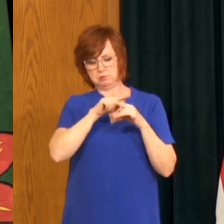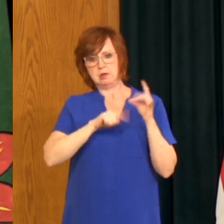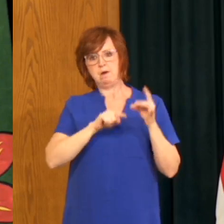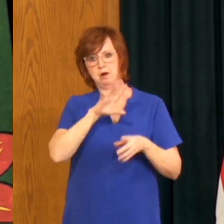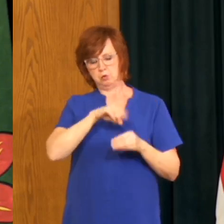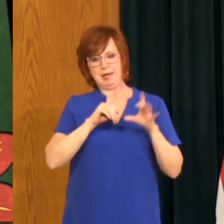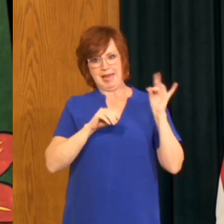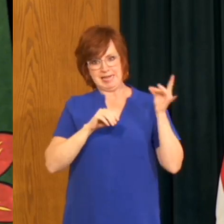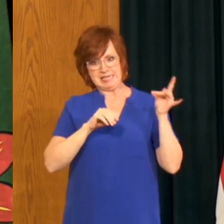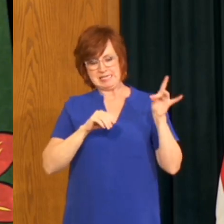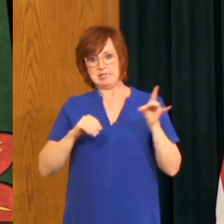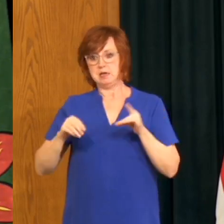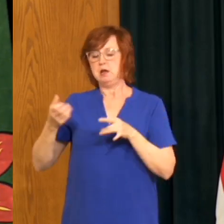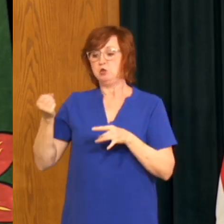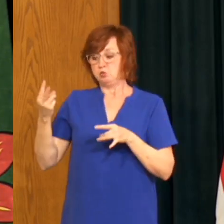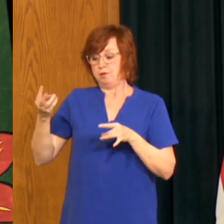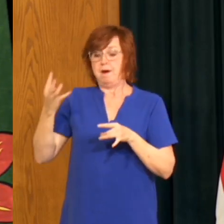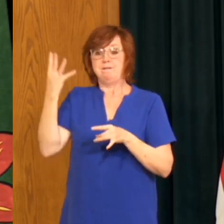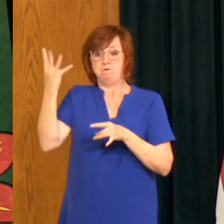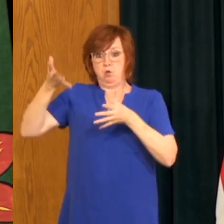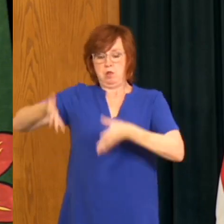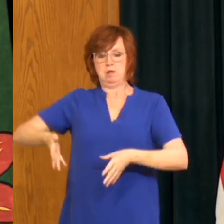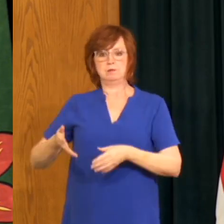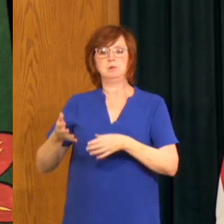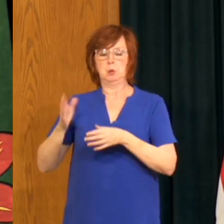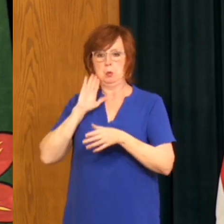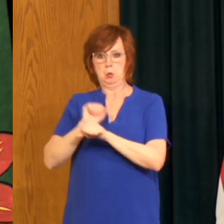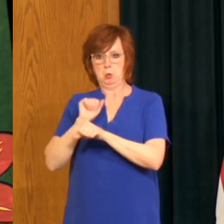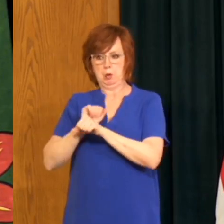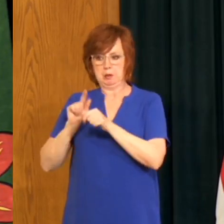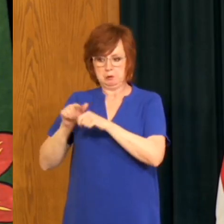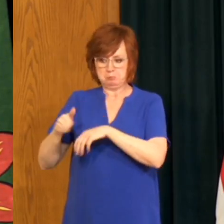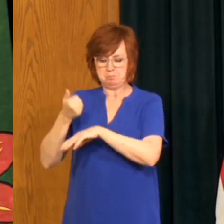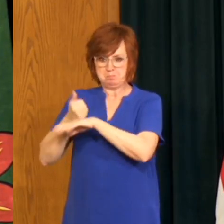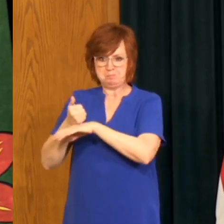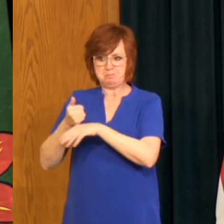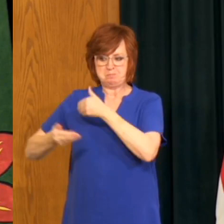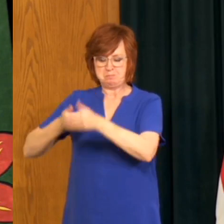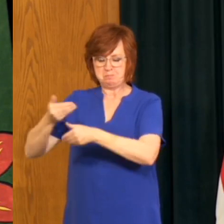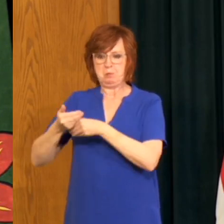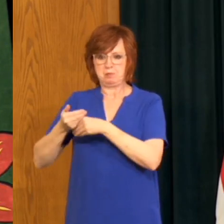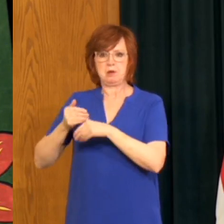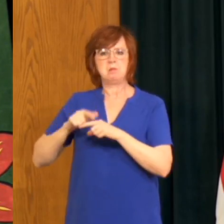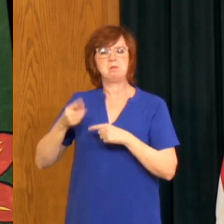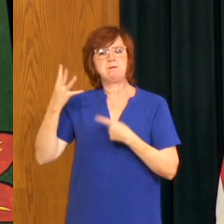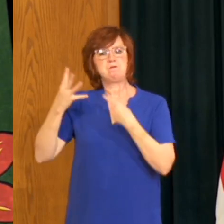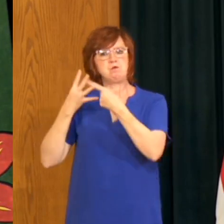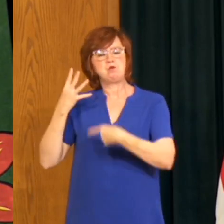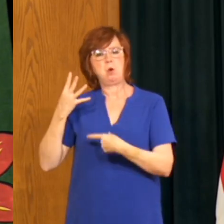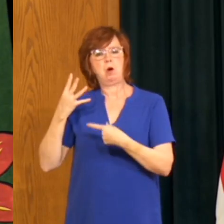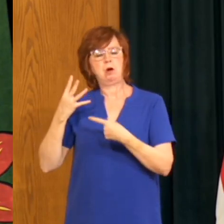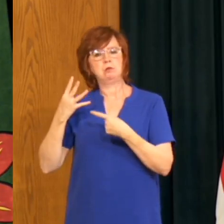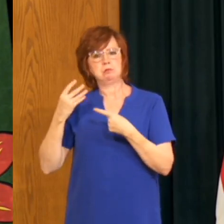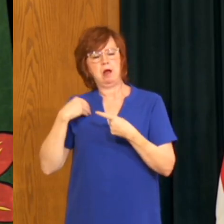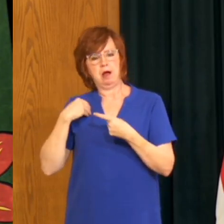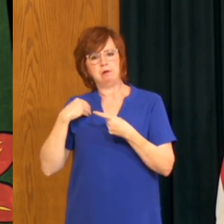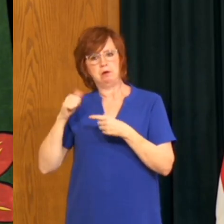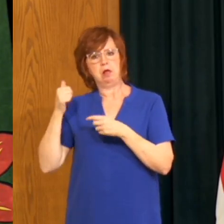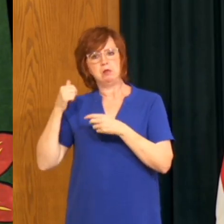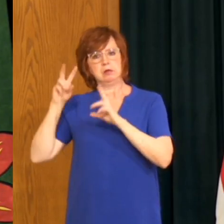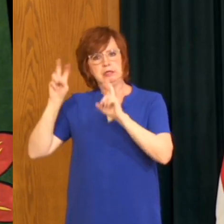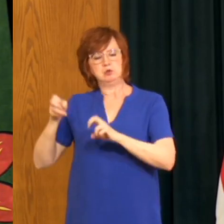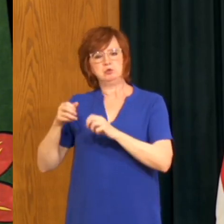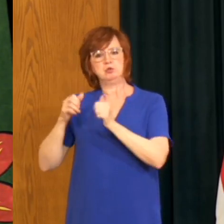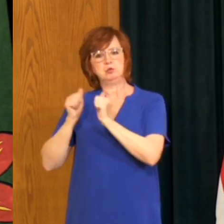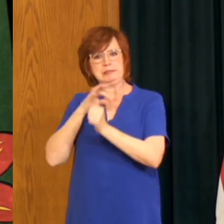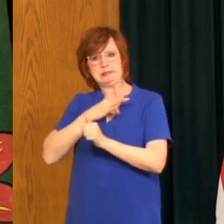ensure that the remaining ERs open as quickly as possible. Those other 4 ERs have some additional ongoing staffing issues that are